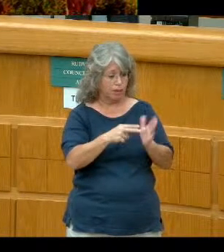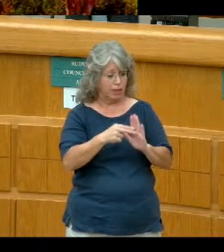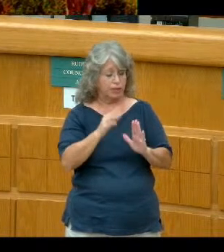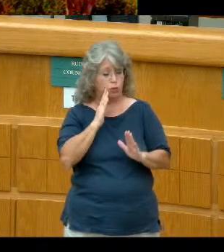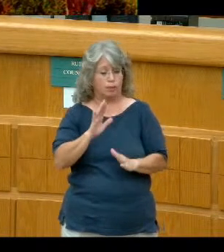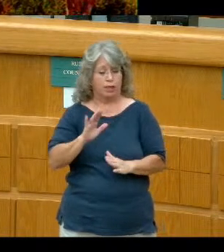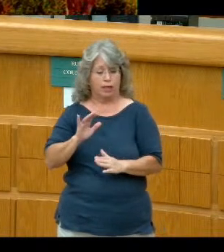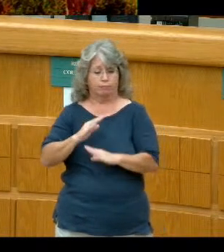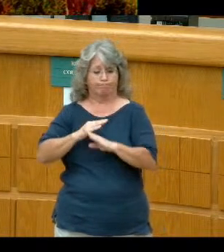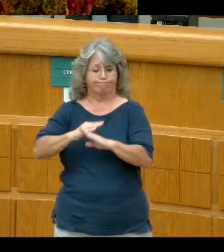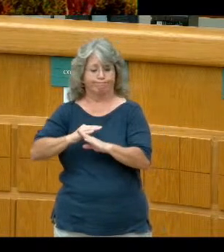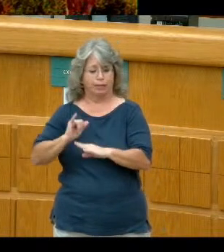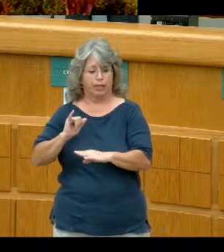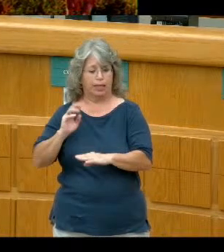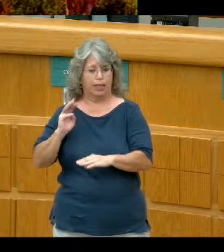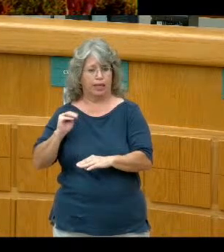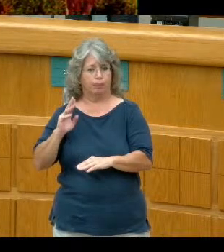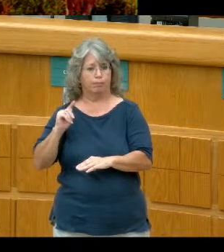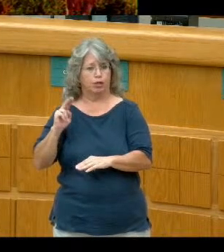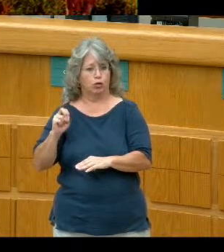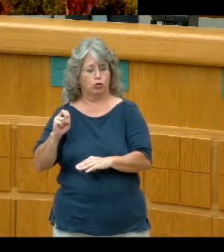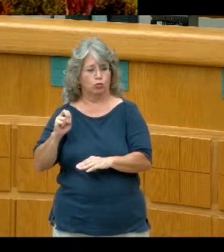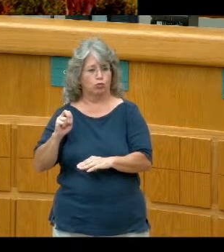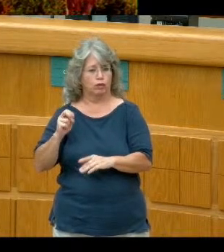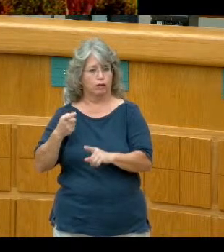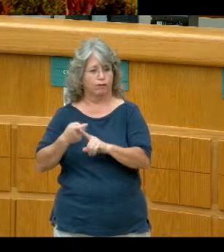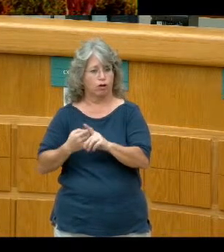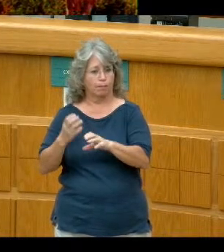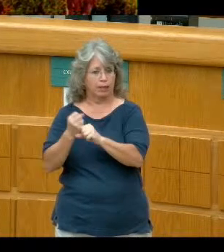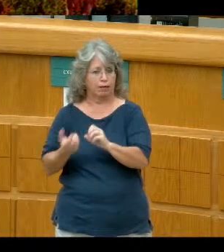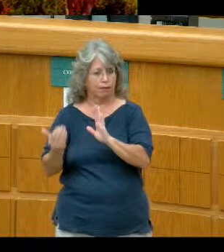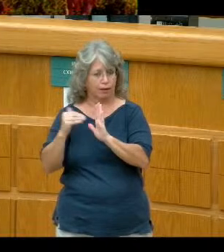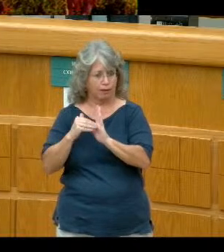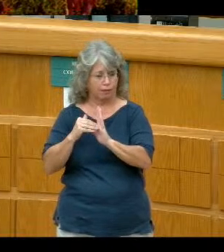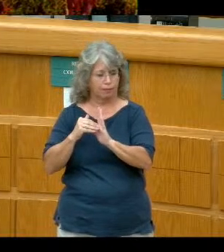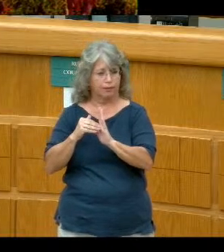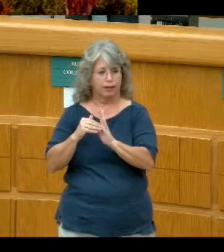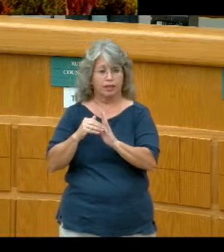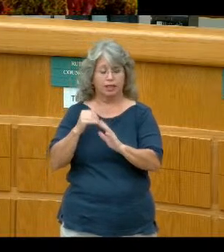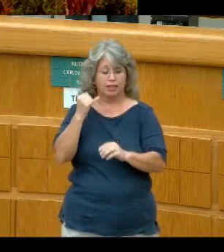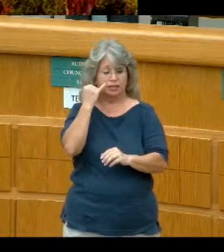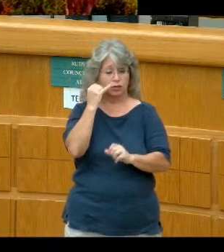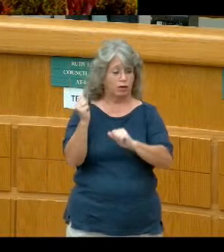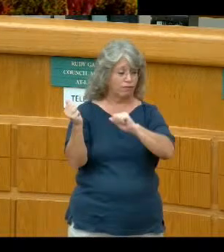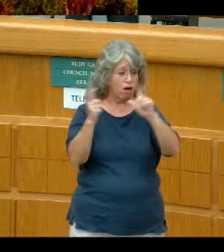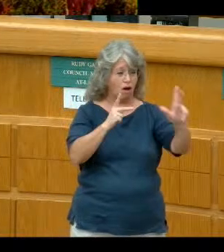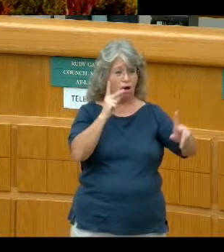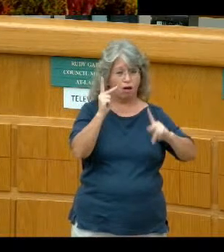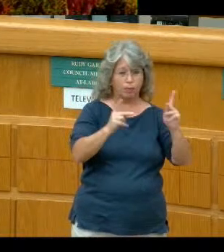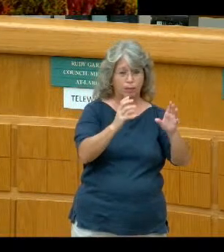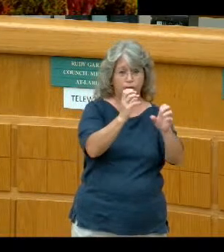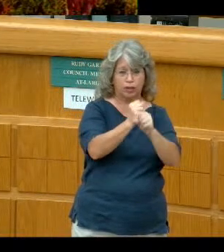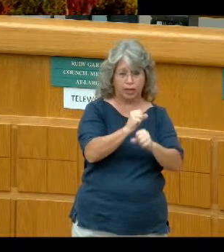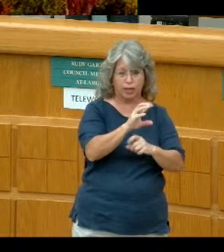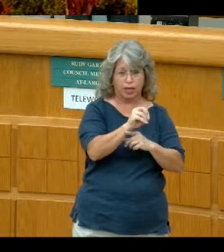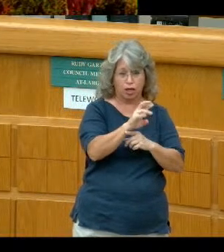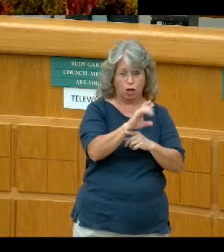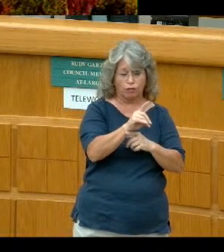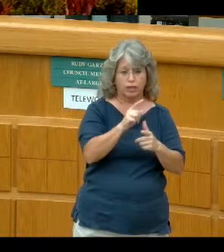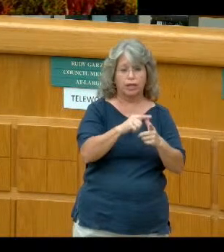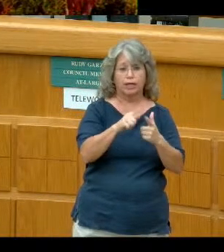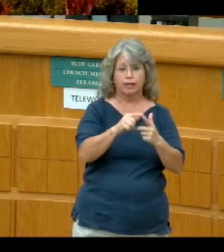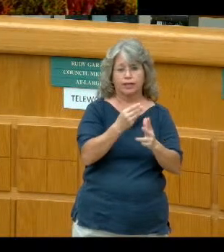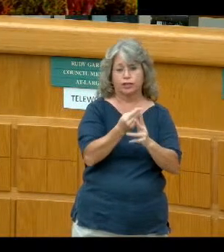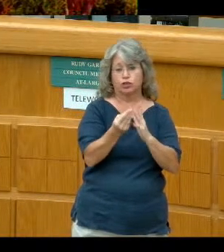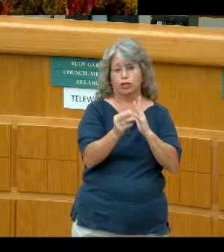the transmission rate will decline. If everybody is immune to COVID, the transmission rate will be 0. All right, so that's the way herd